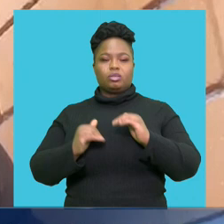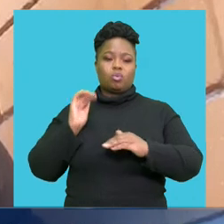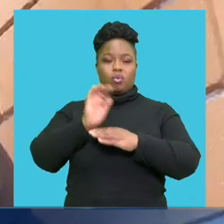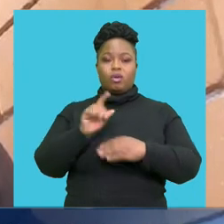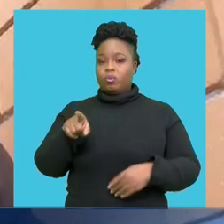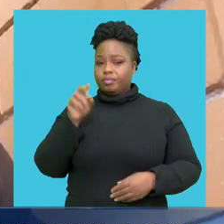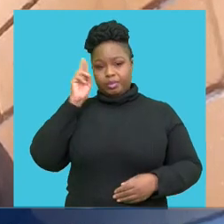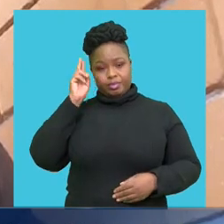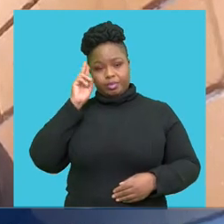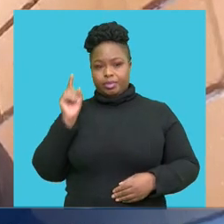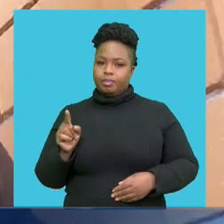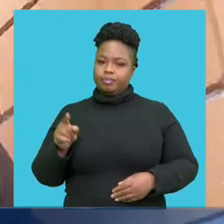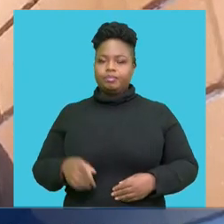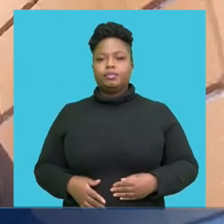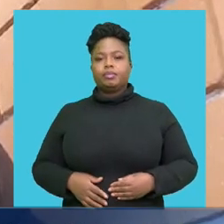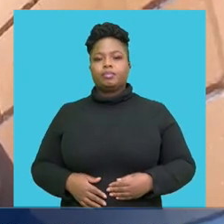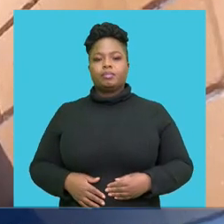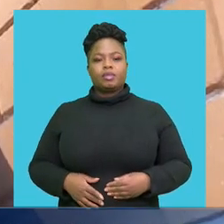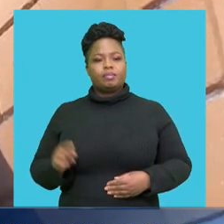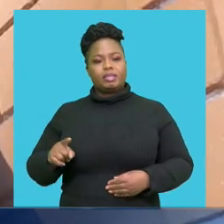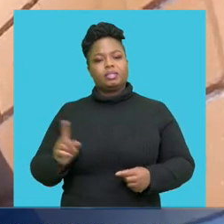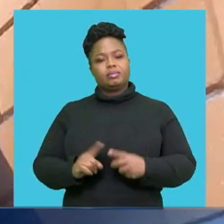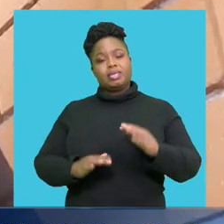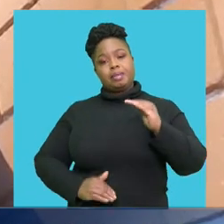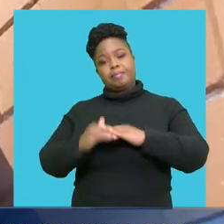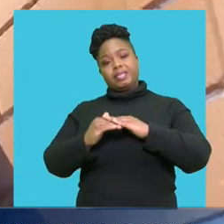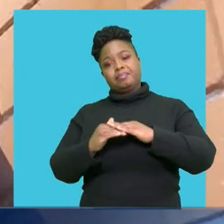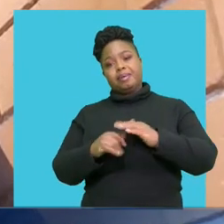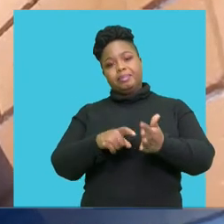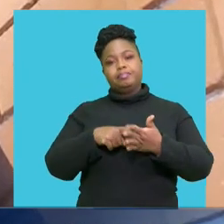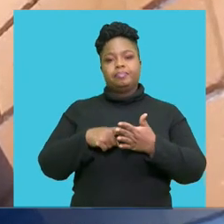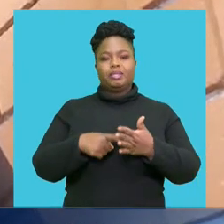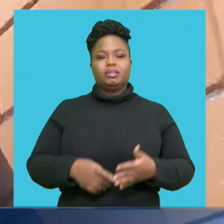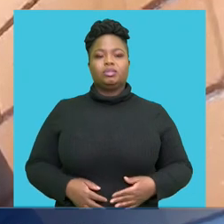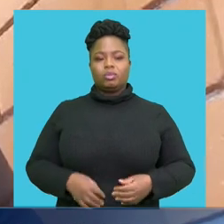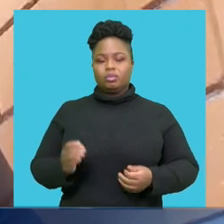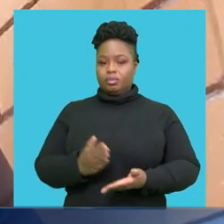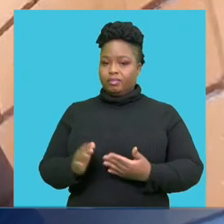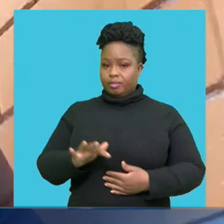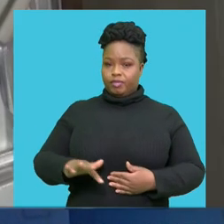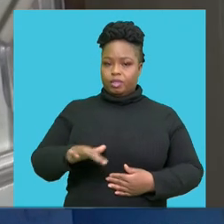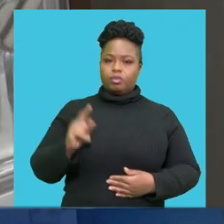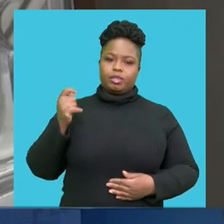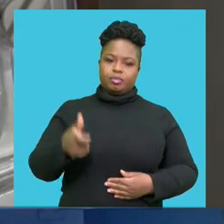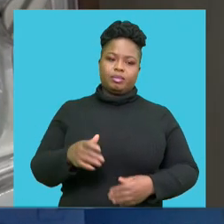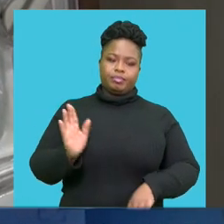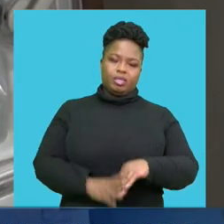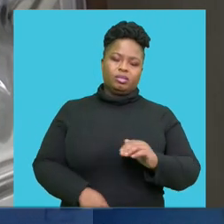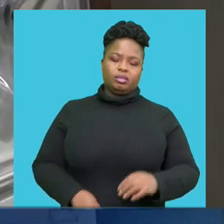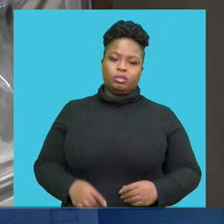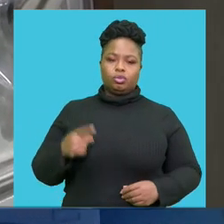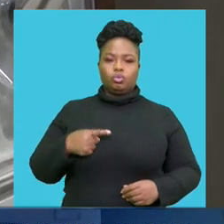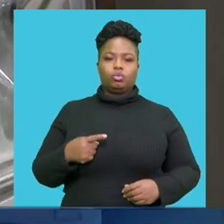remember that with the designated maximum capacity demand, we are forced to pay penalties to